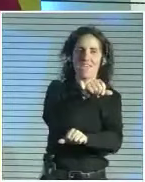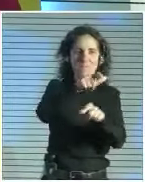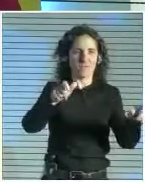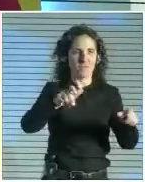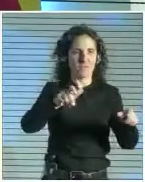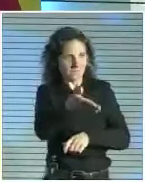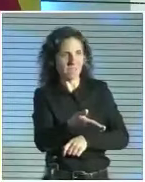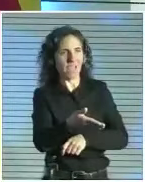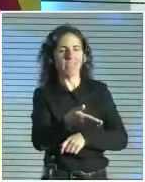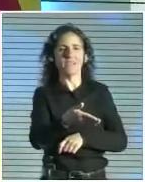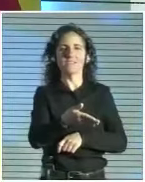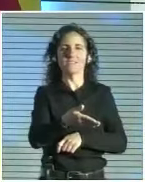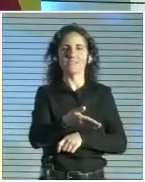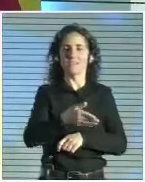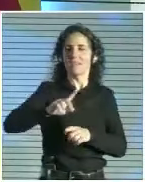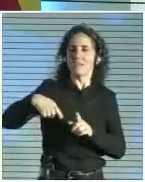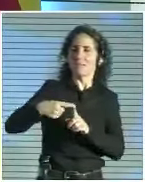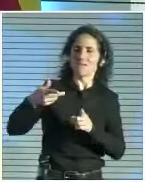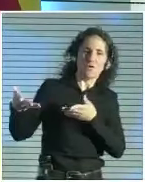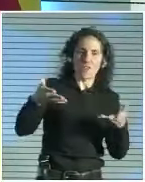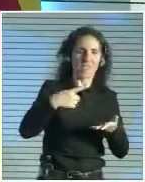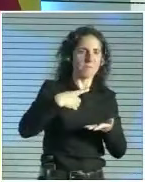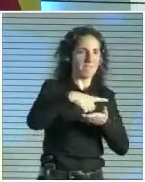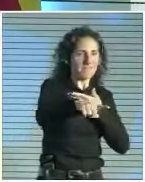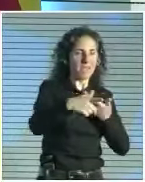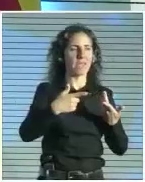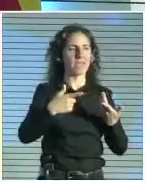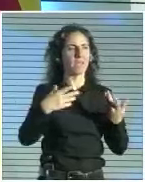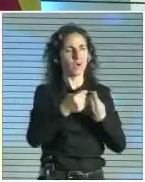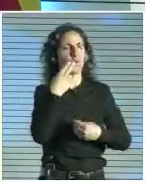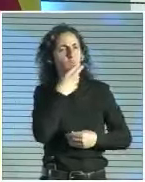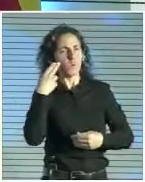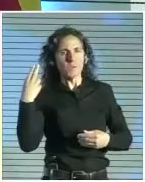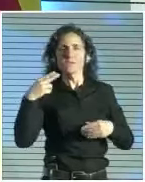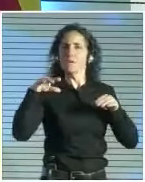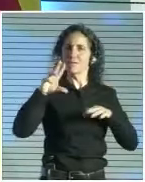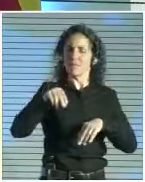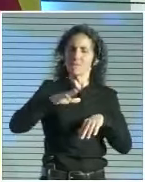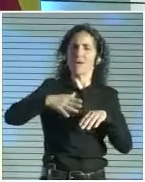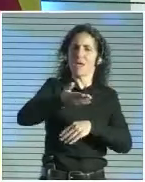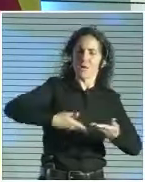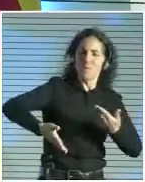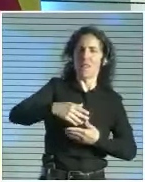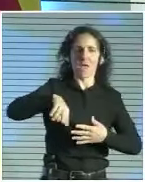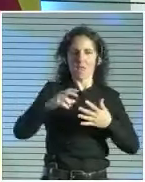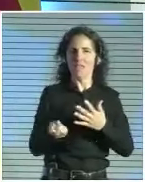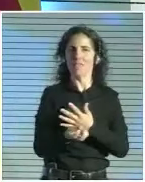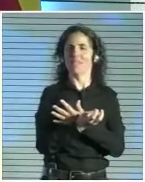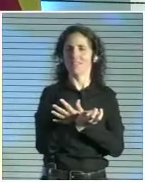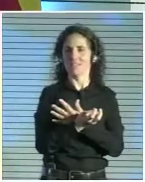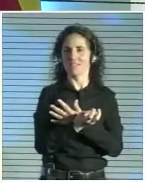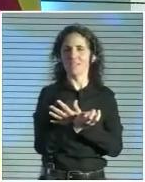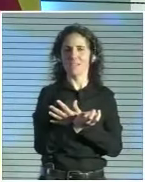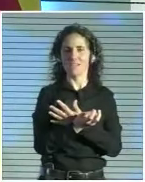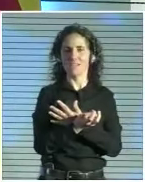message of engagement, but at the same time to cooperate also on capacity building, data, and moving ahead, not alone.